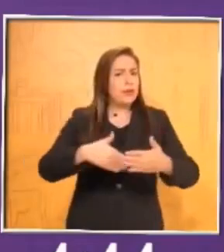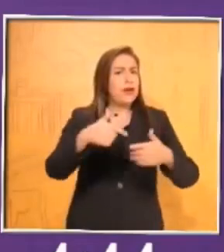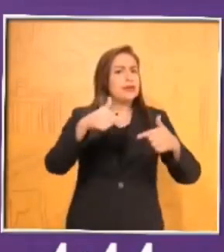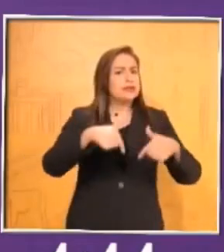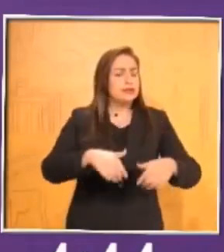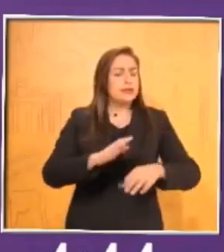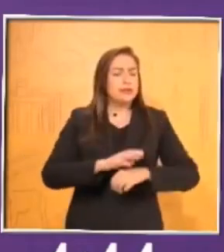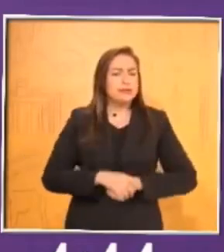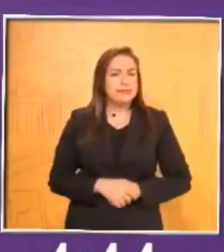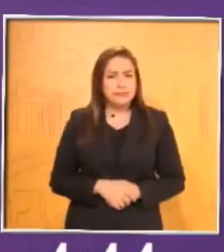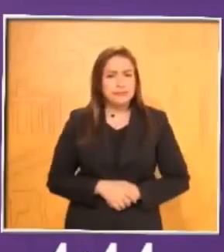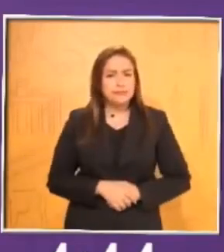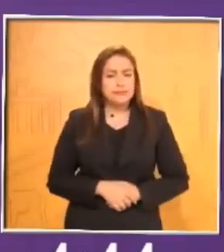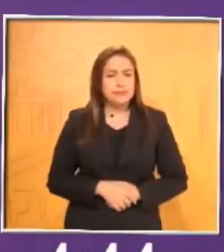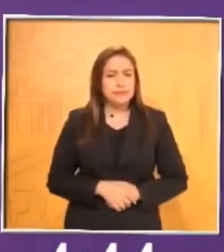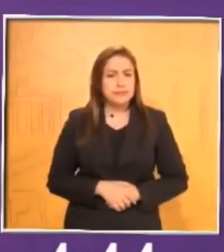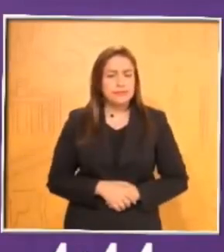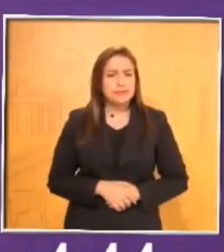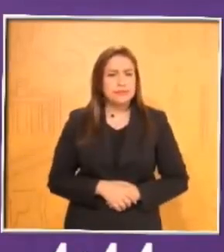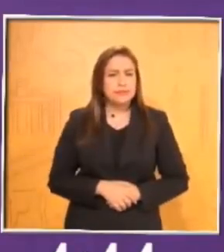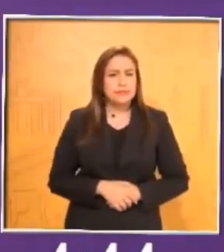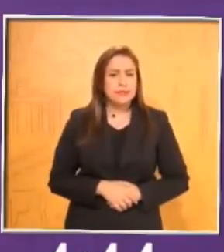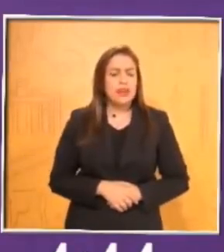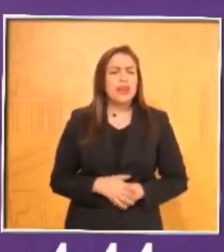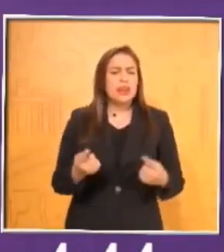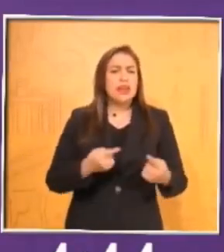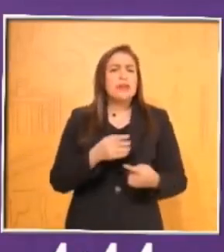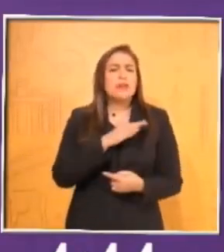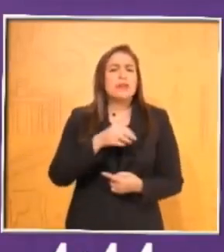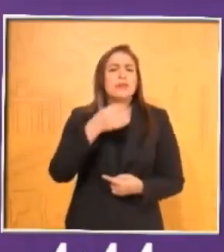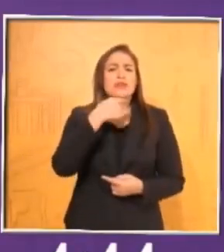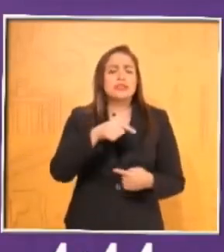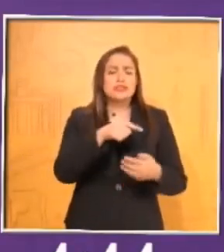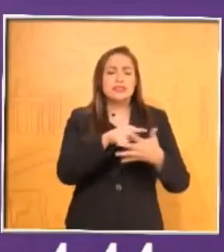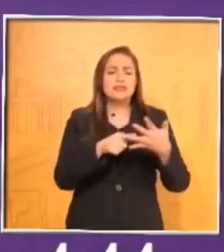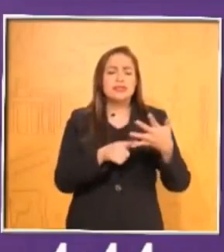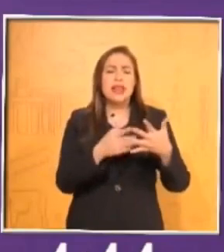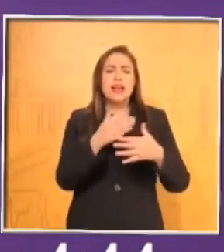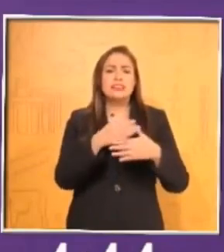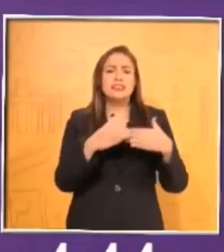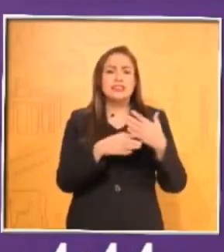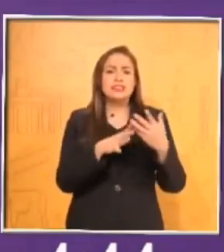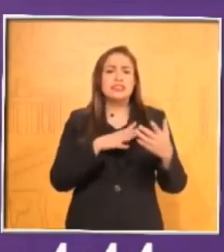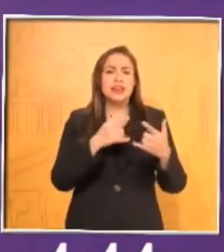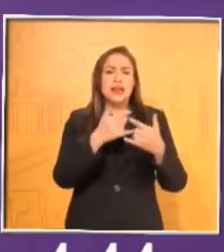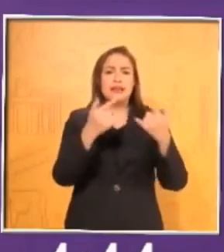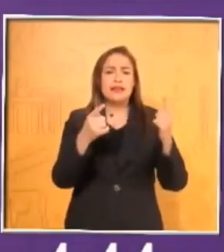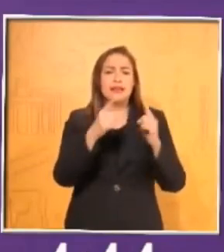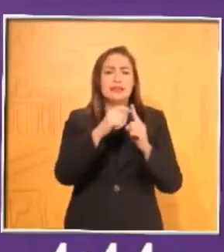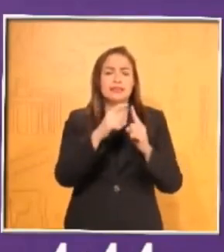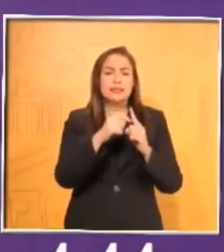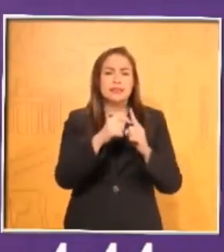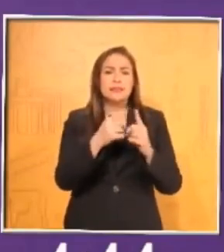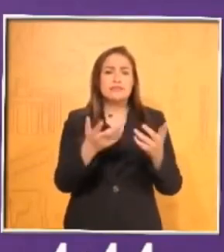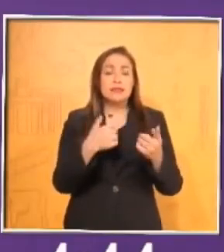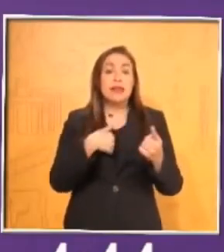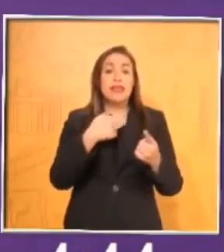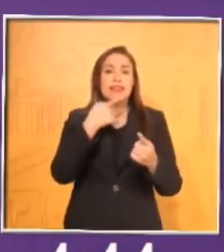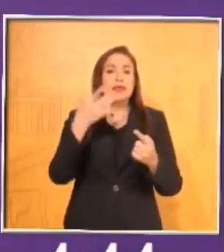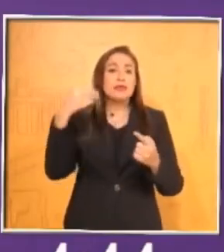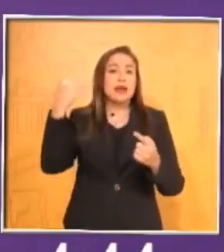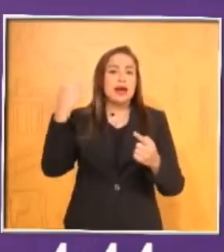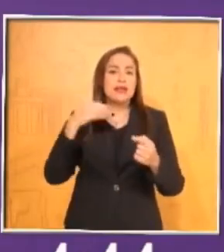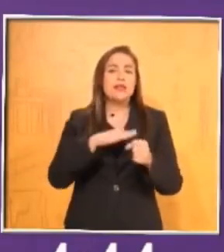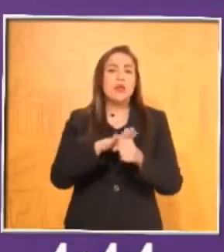did we say about the comic strip at the beginning of this class? We were talking about the genres. Do you remember